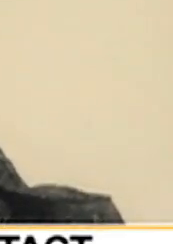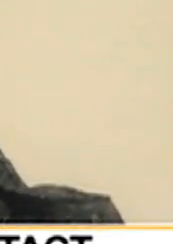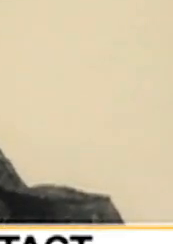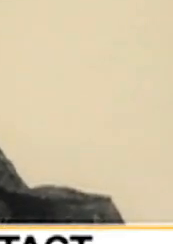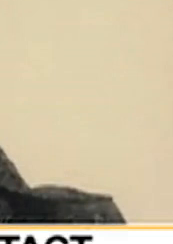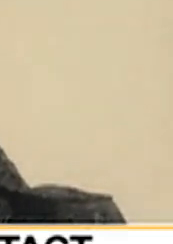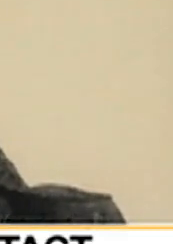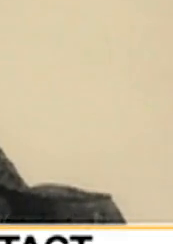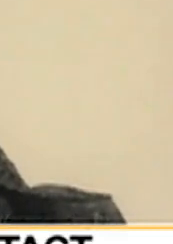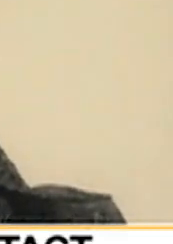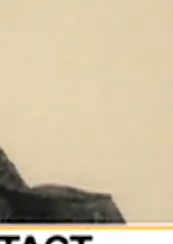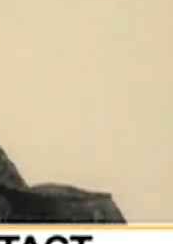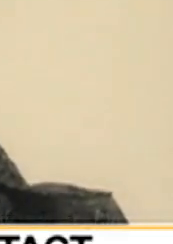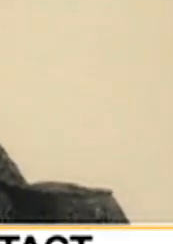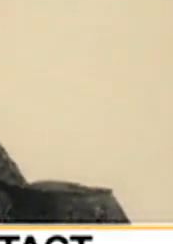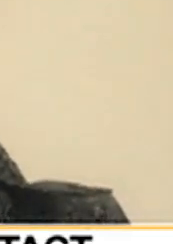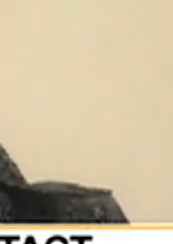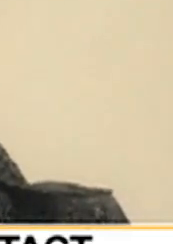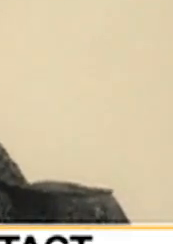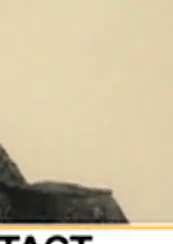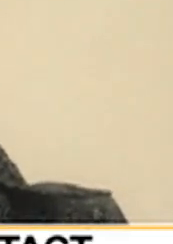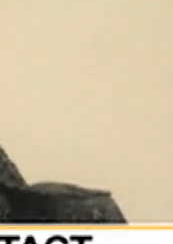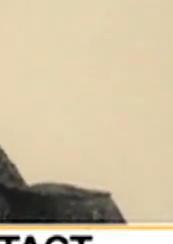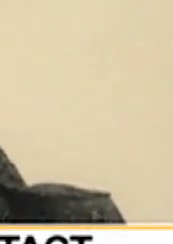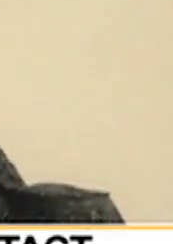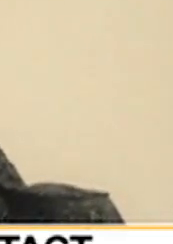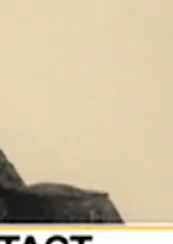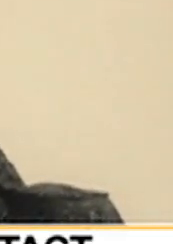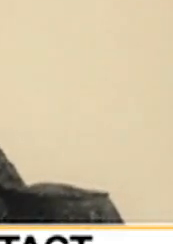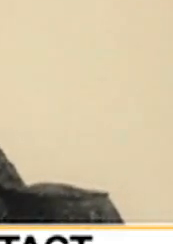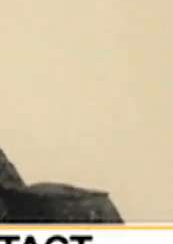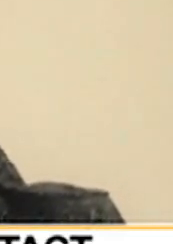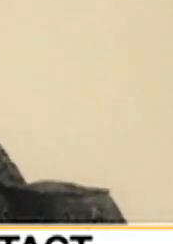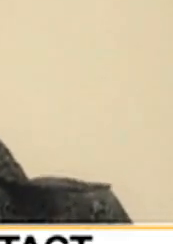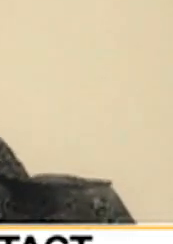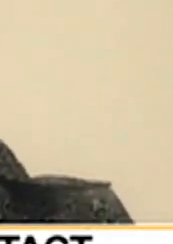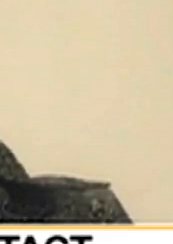in South Africa is this RVF most prevalent in?